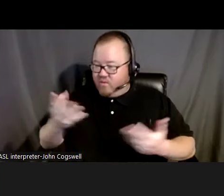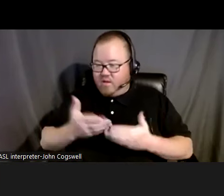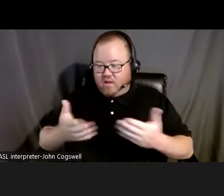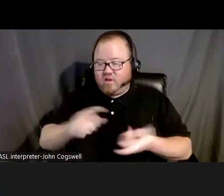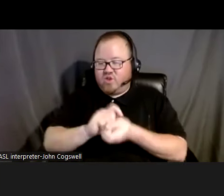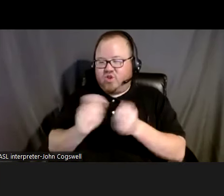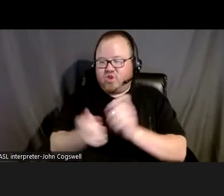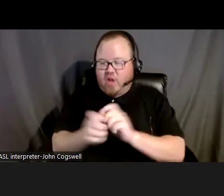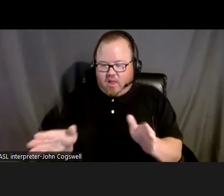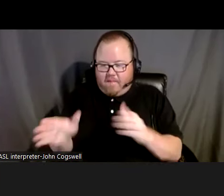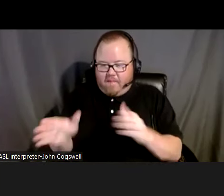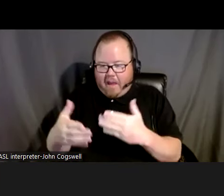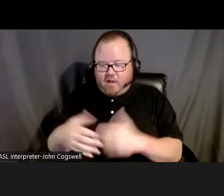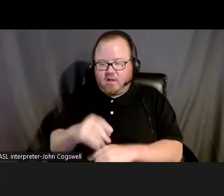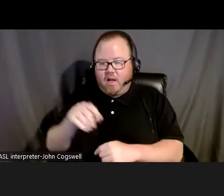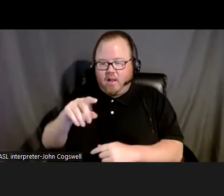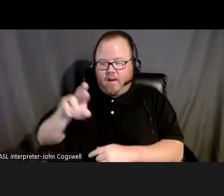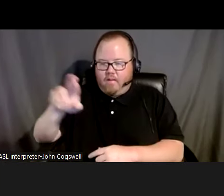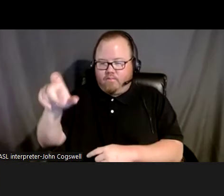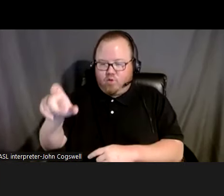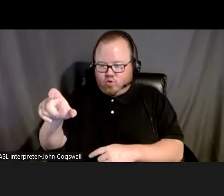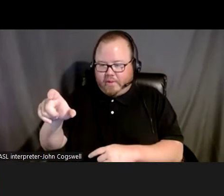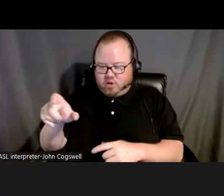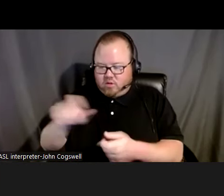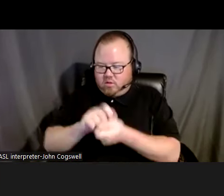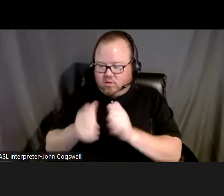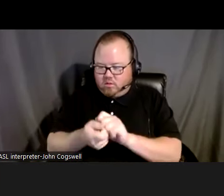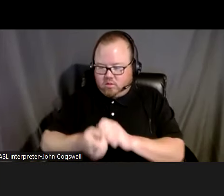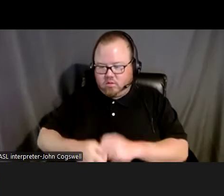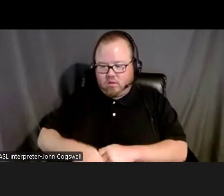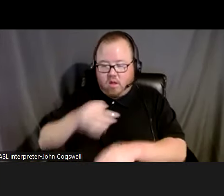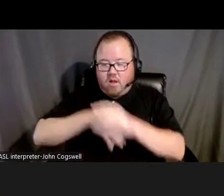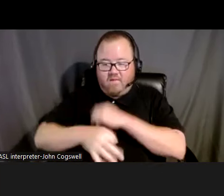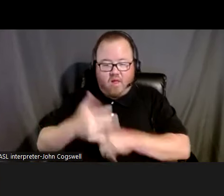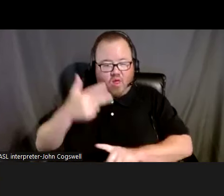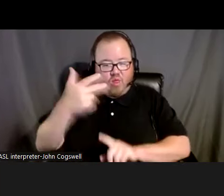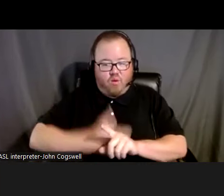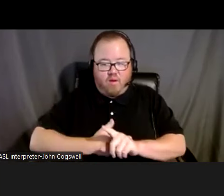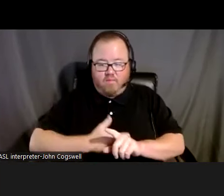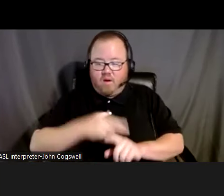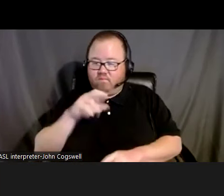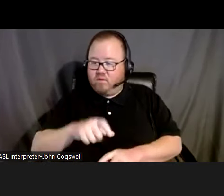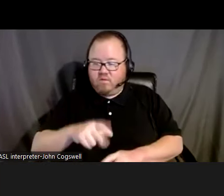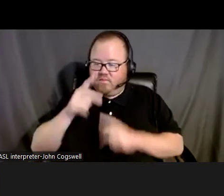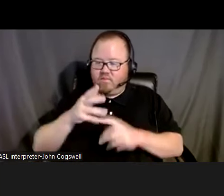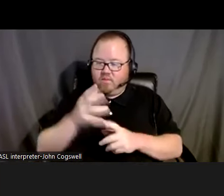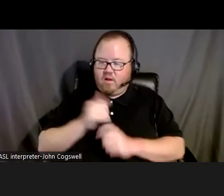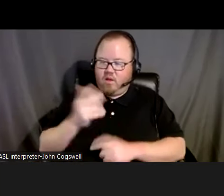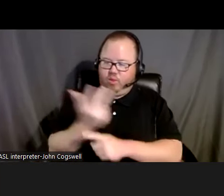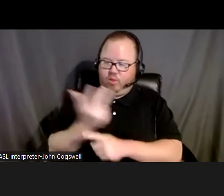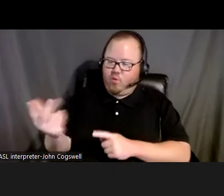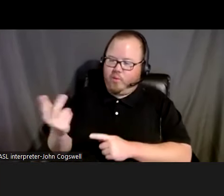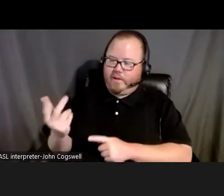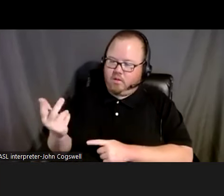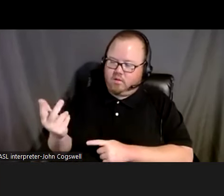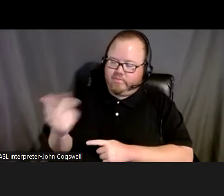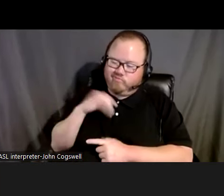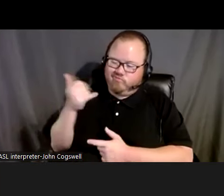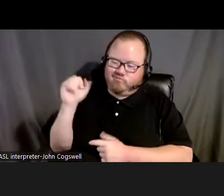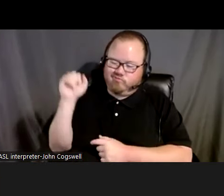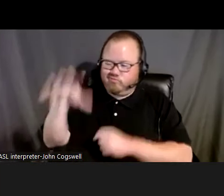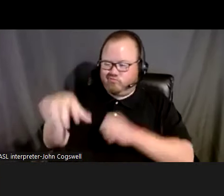the packaging and they changed the prescription. So instead of being a 3-month prescription, people got a 3-week prescription. And I'm just throwing out